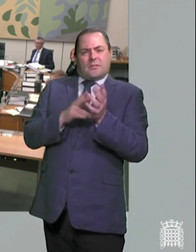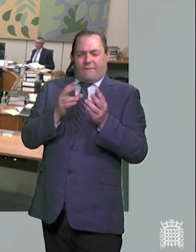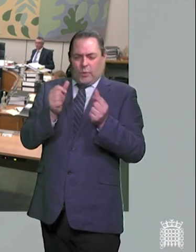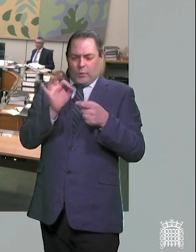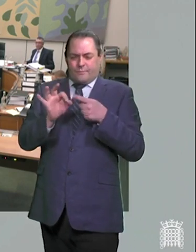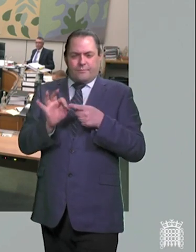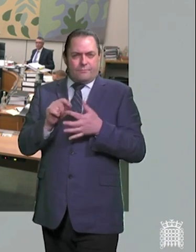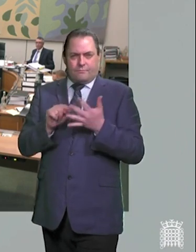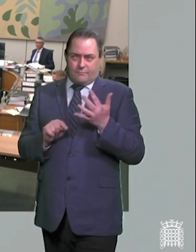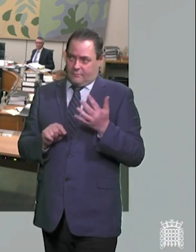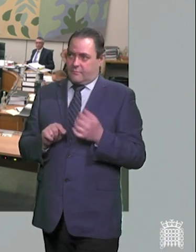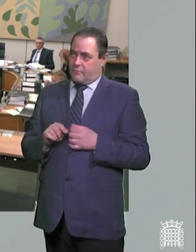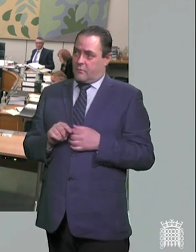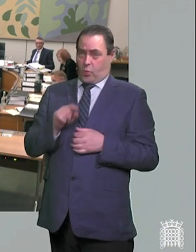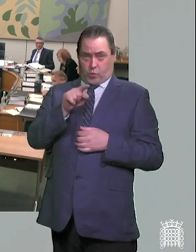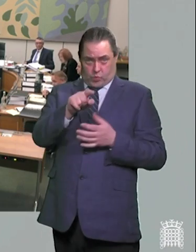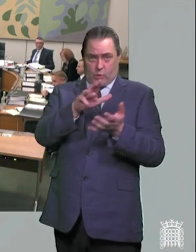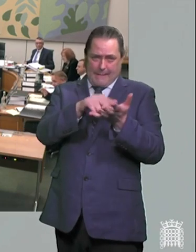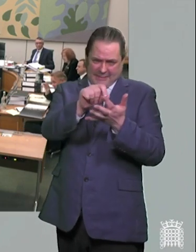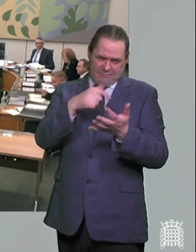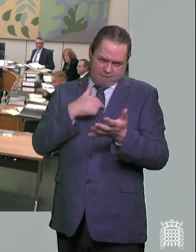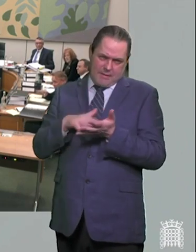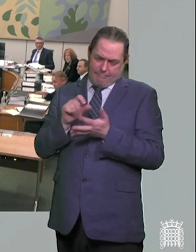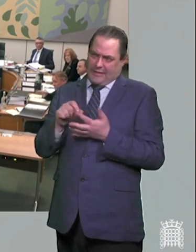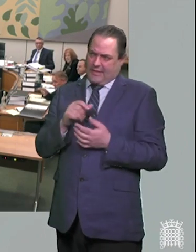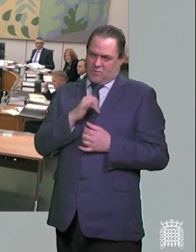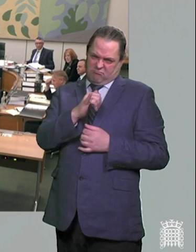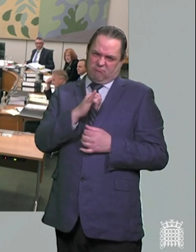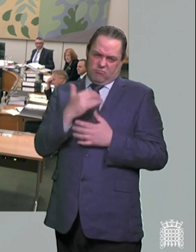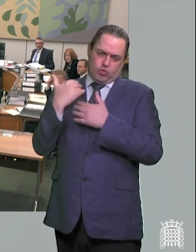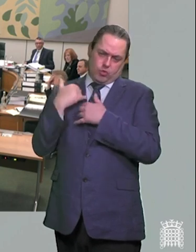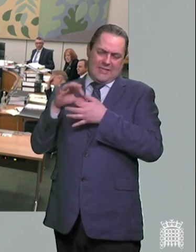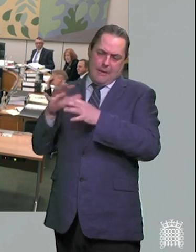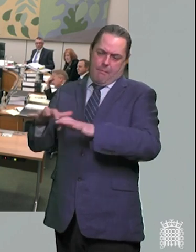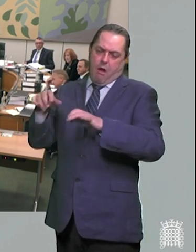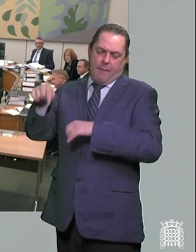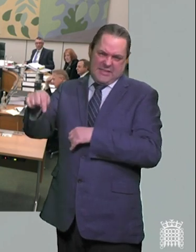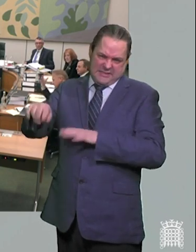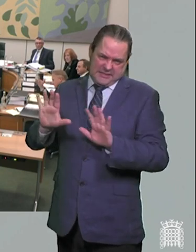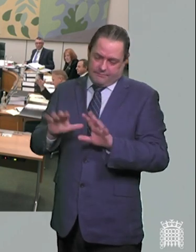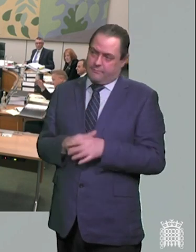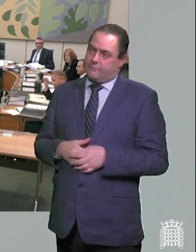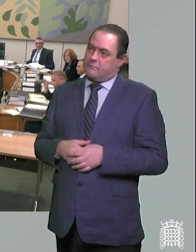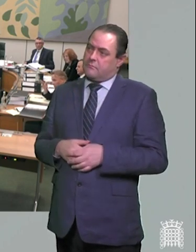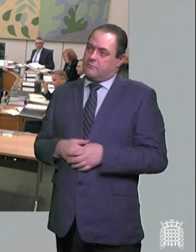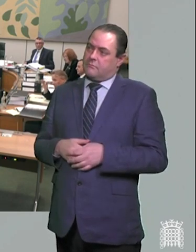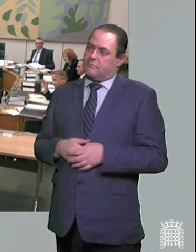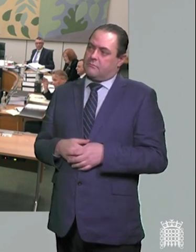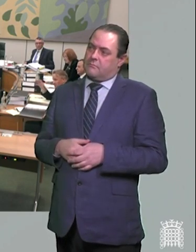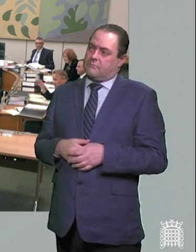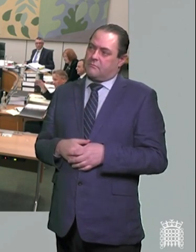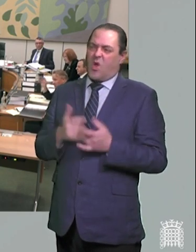matters. You're a parliamentarian, I'm a parliamentarian, so we do have a duty to Parliament. There's been a lot